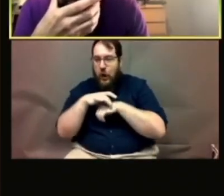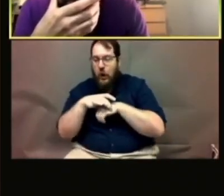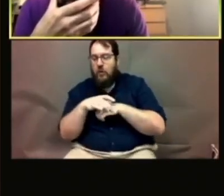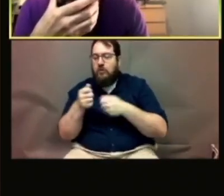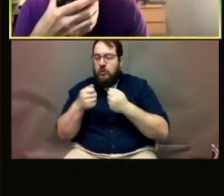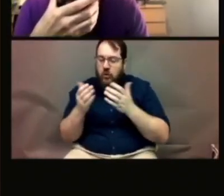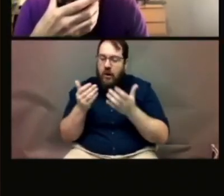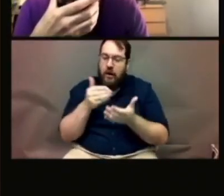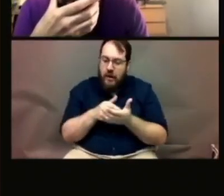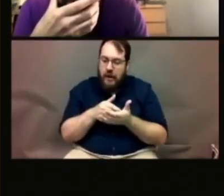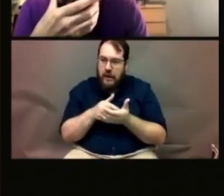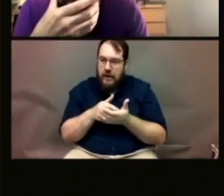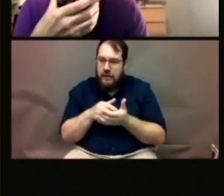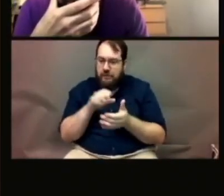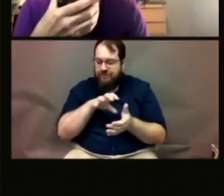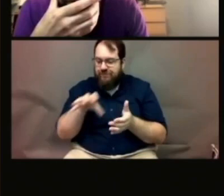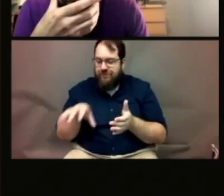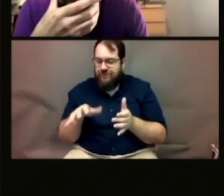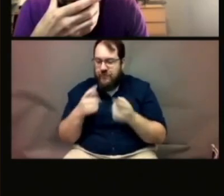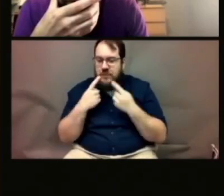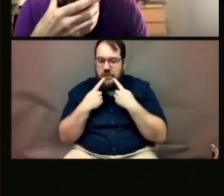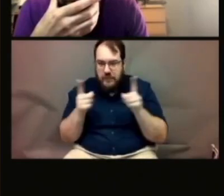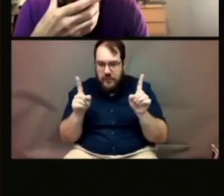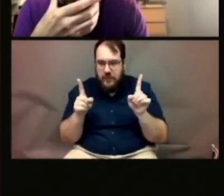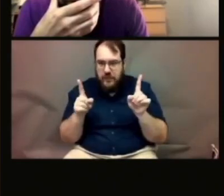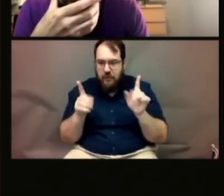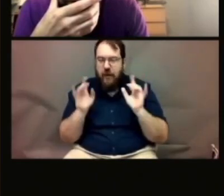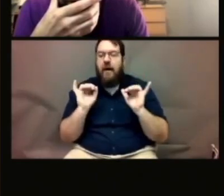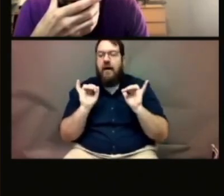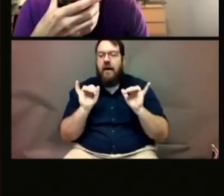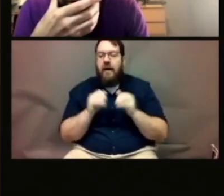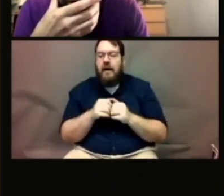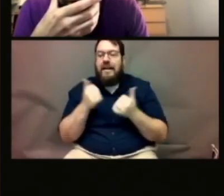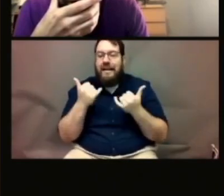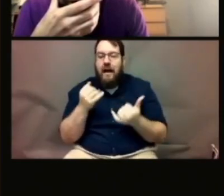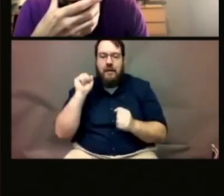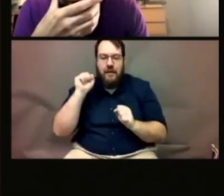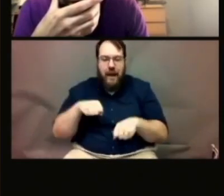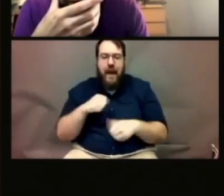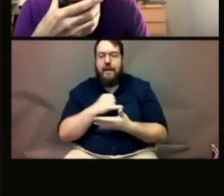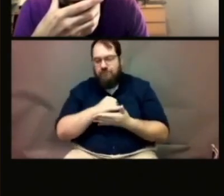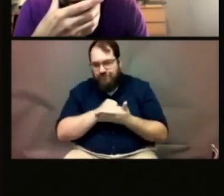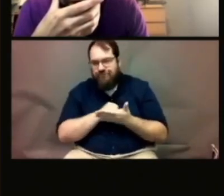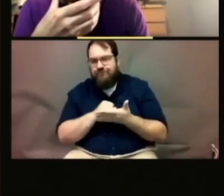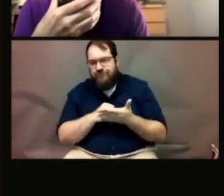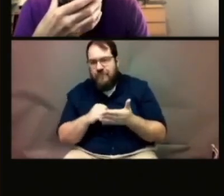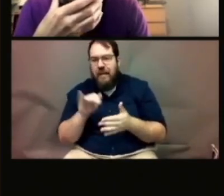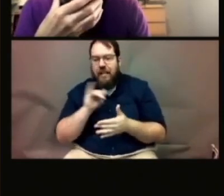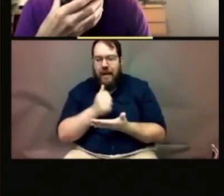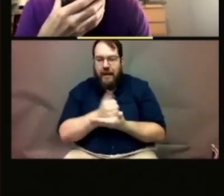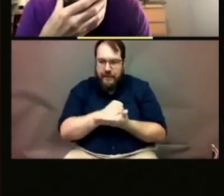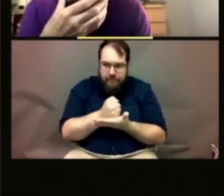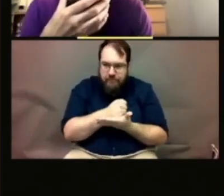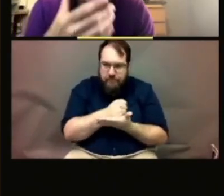gonna put the earth down. There we go. So now I can draw like I'm a All right. joystick, which is All kind right. of fun. What should we